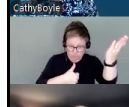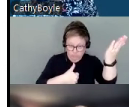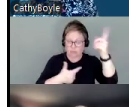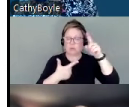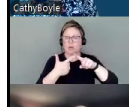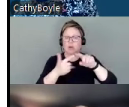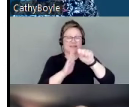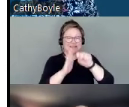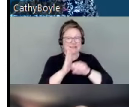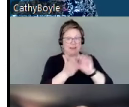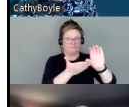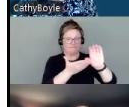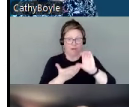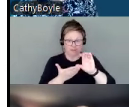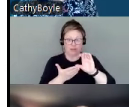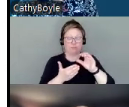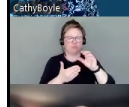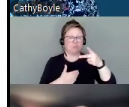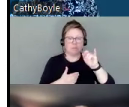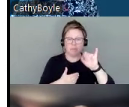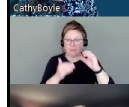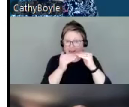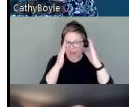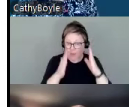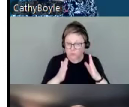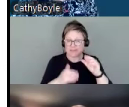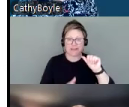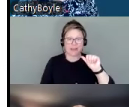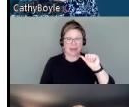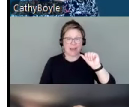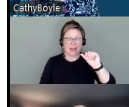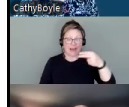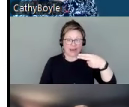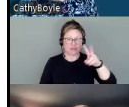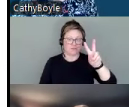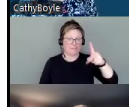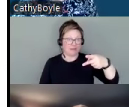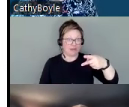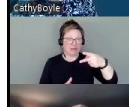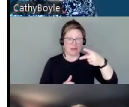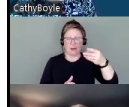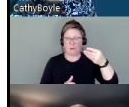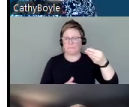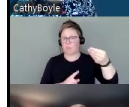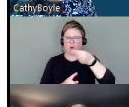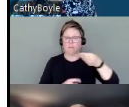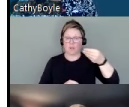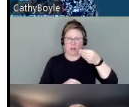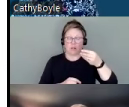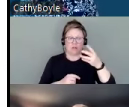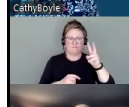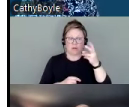state-funded programs, including public housing, the AHV portable voucher, where you should apply to all participating